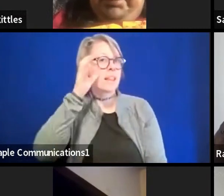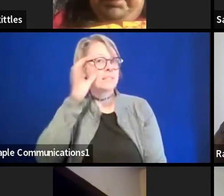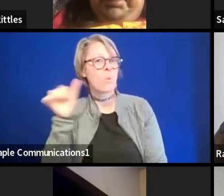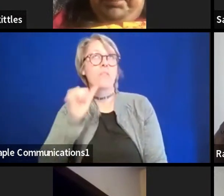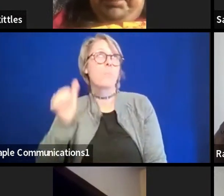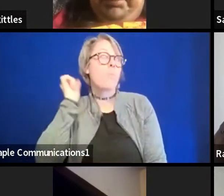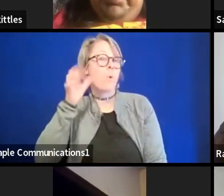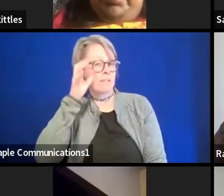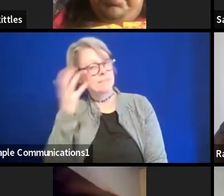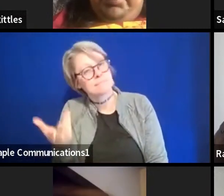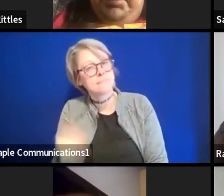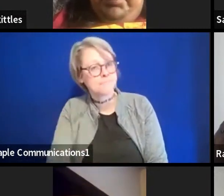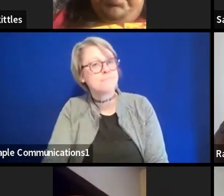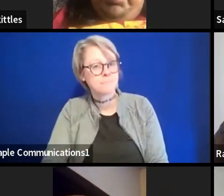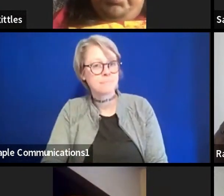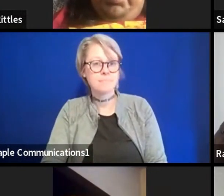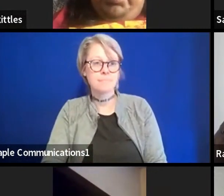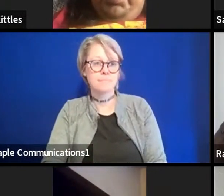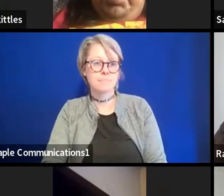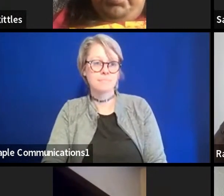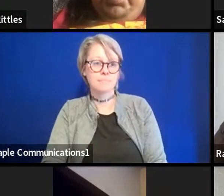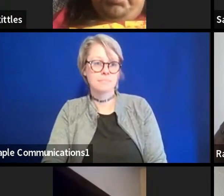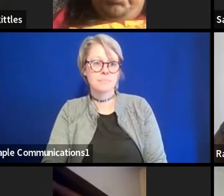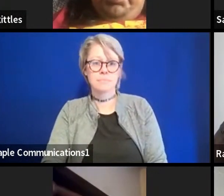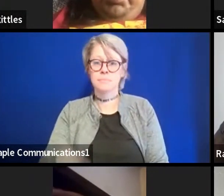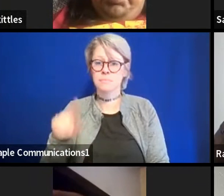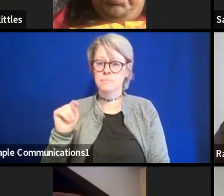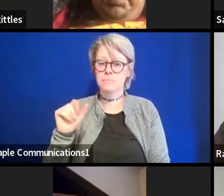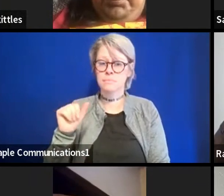they won't hear. And, Tara, the